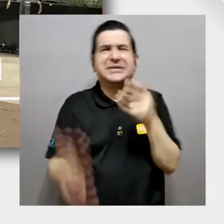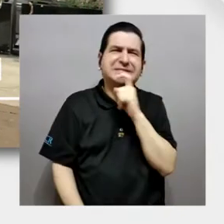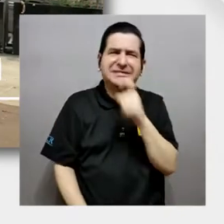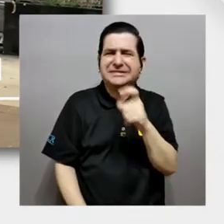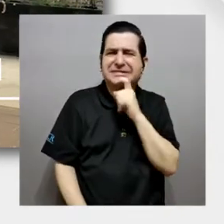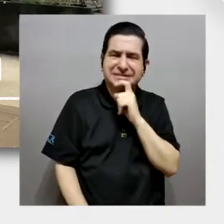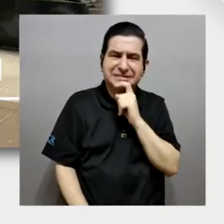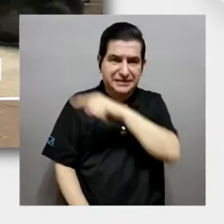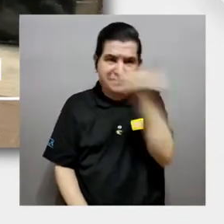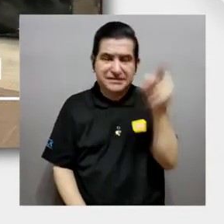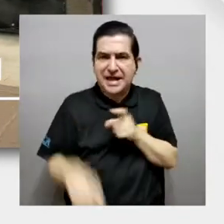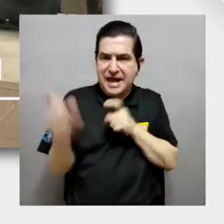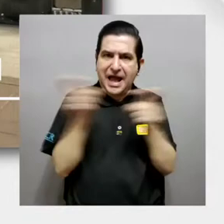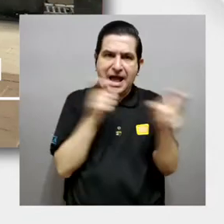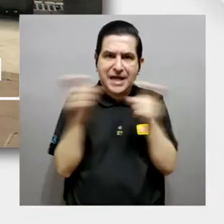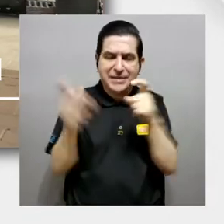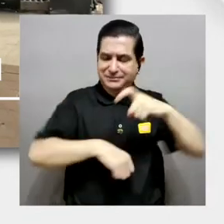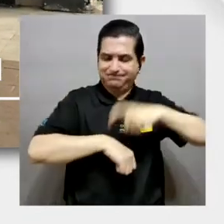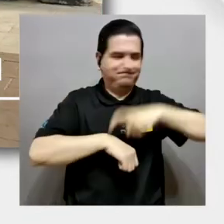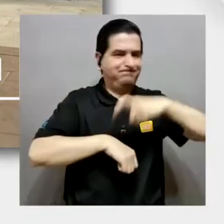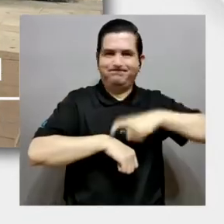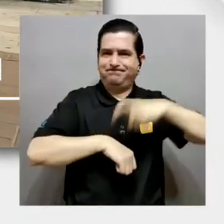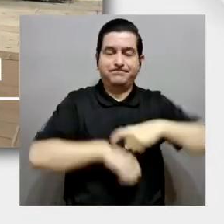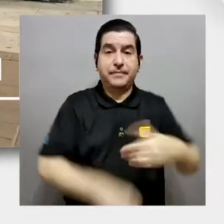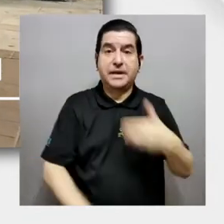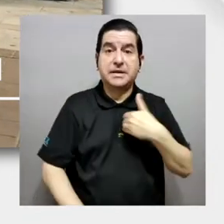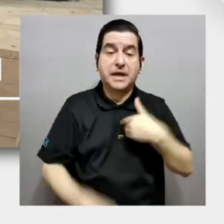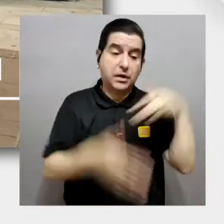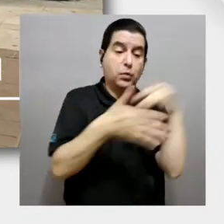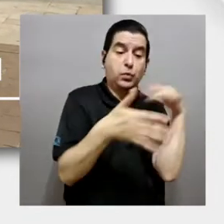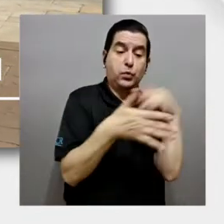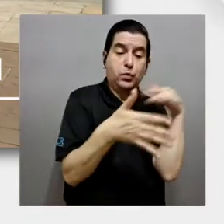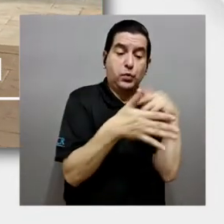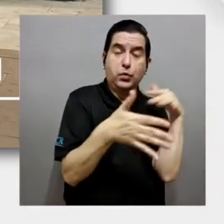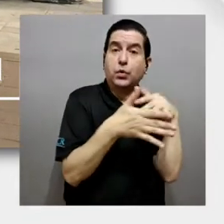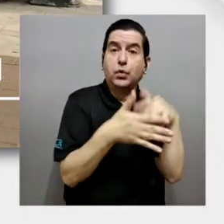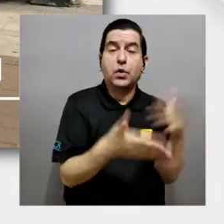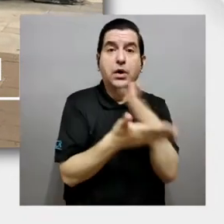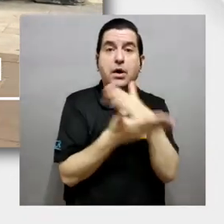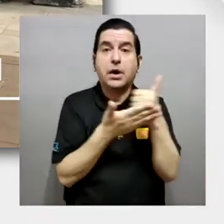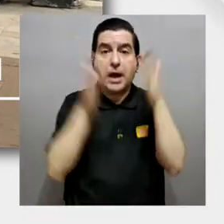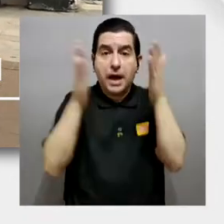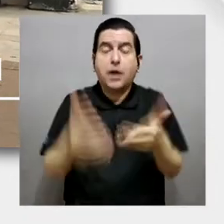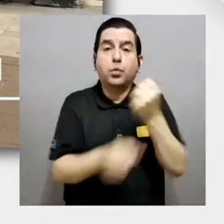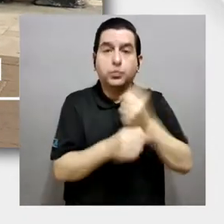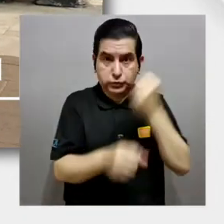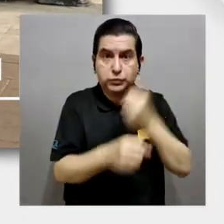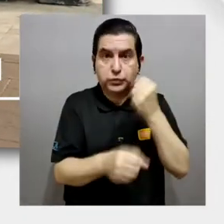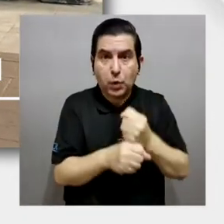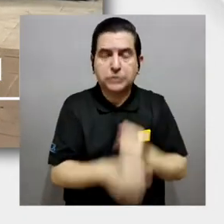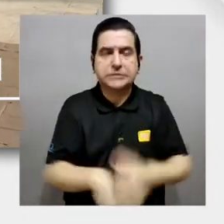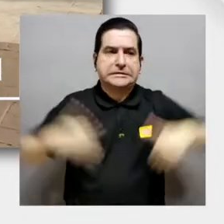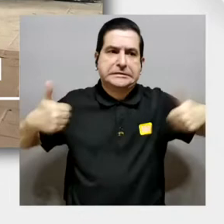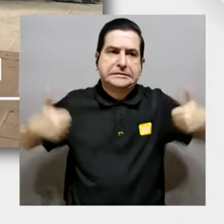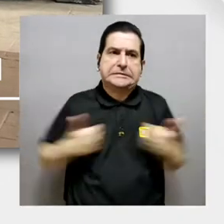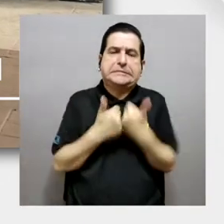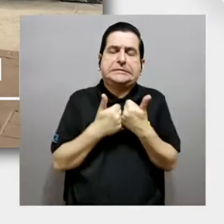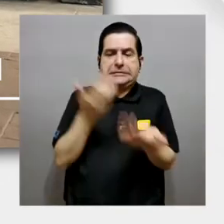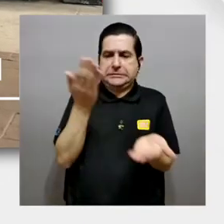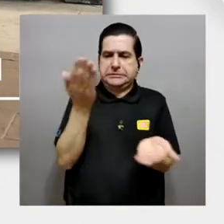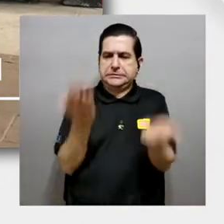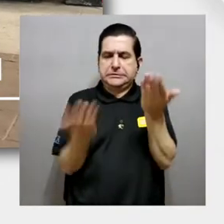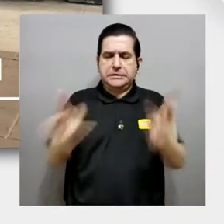to manage their time. I mean, considering they have to study and some of them even working.